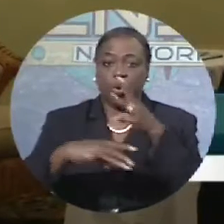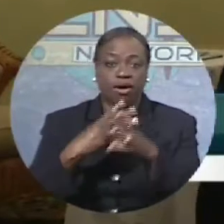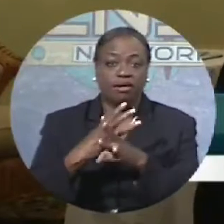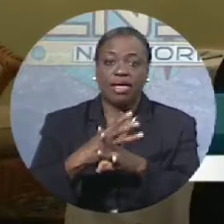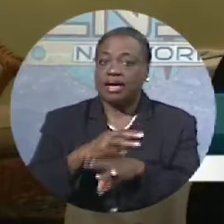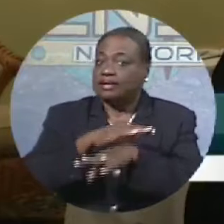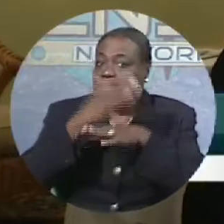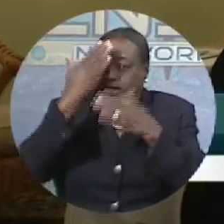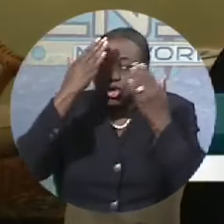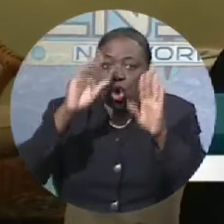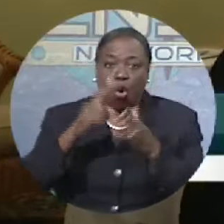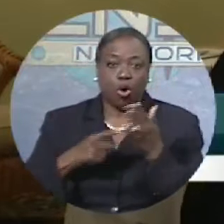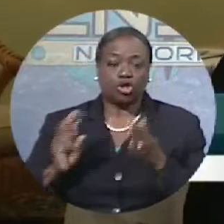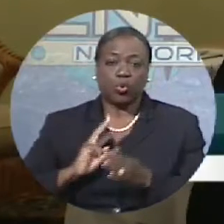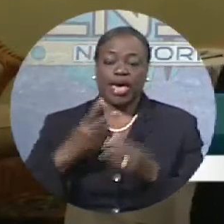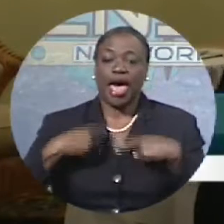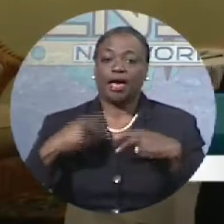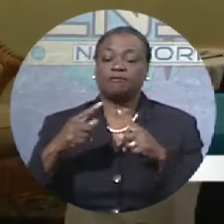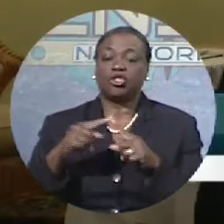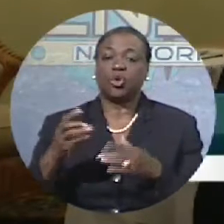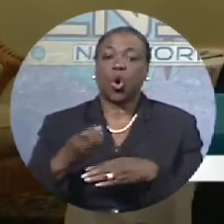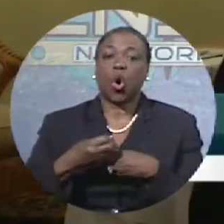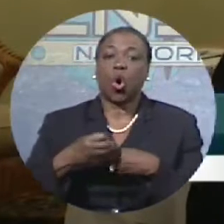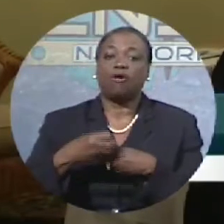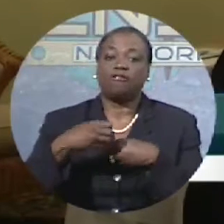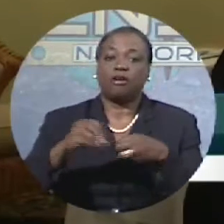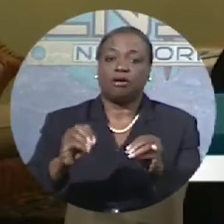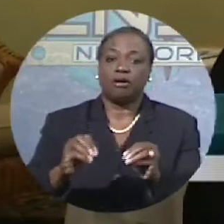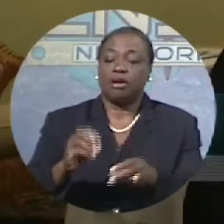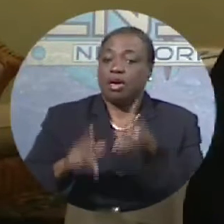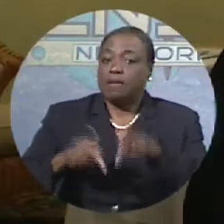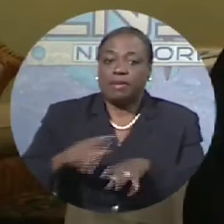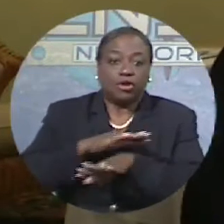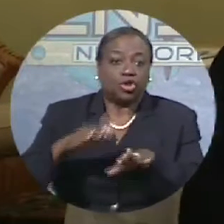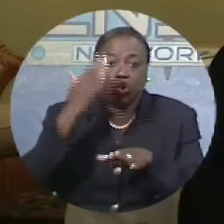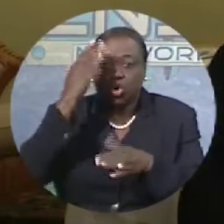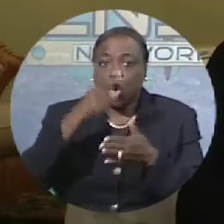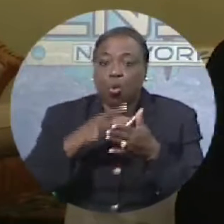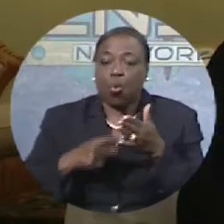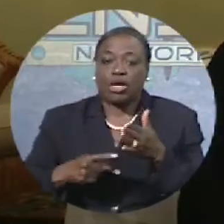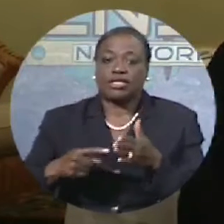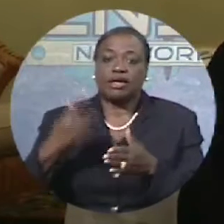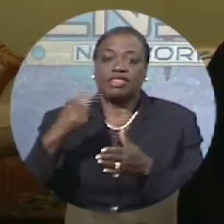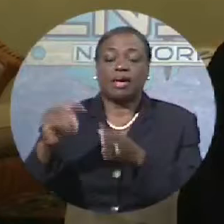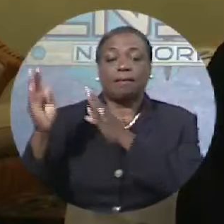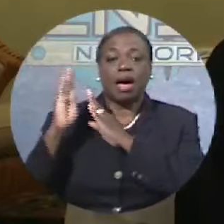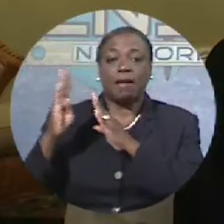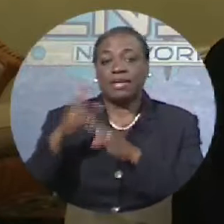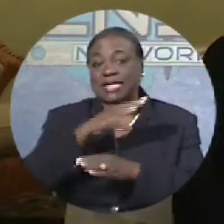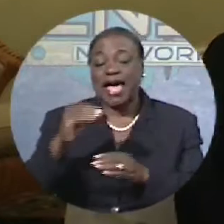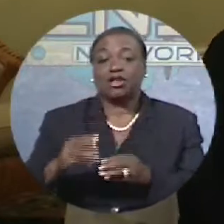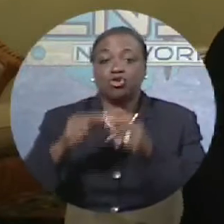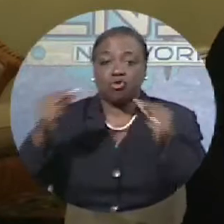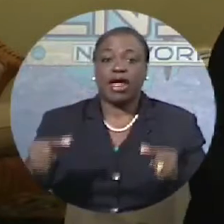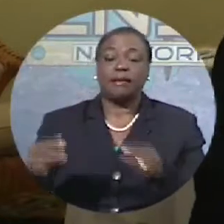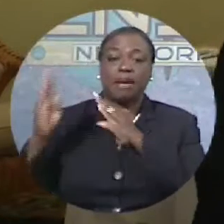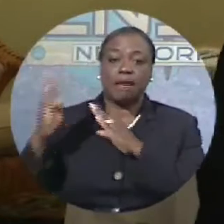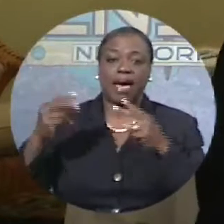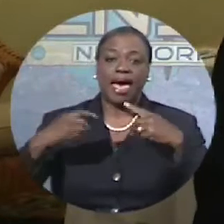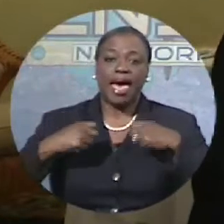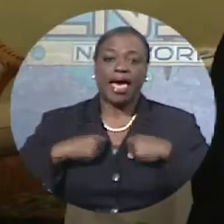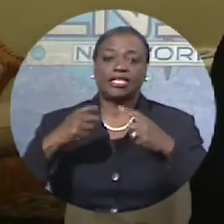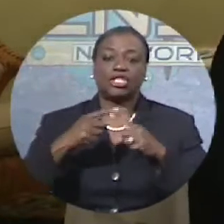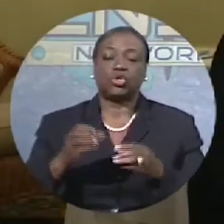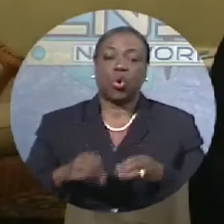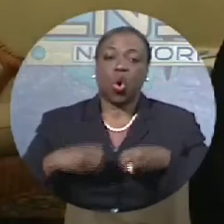We found recently in some of the trips that people were not aware of some of the offerings that the Bahamas had to, and particularly Grand Bahama had to offer. People